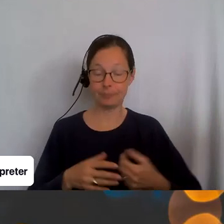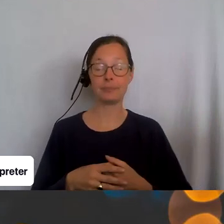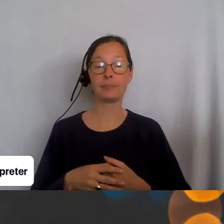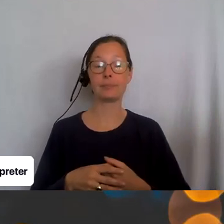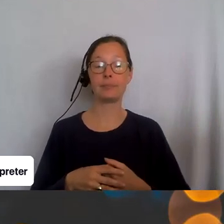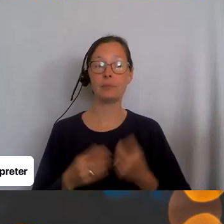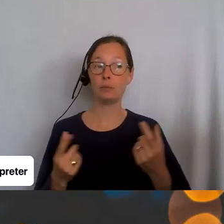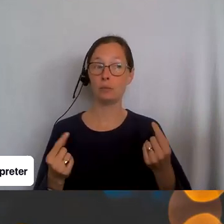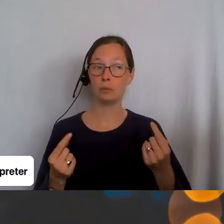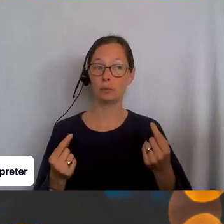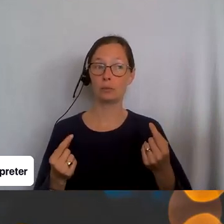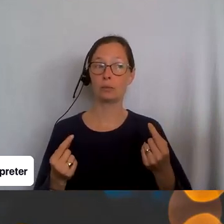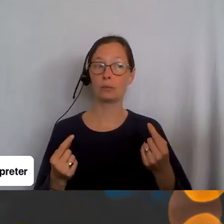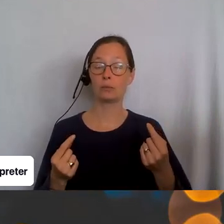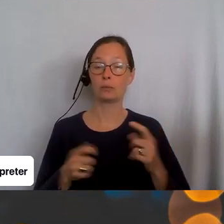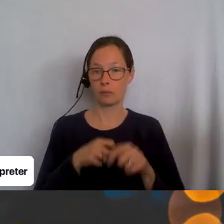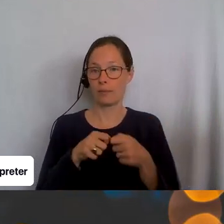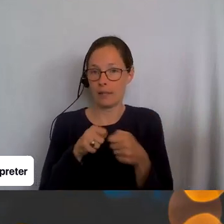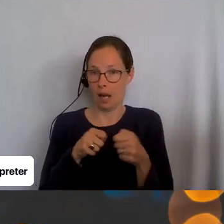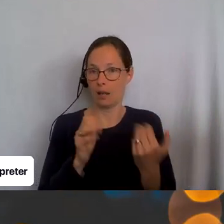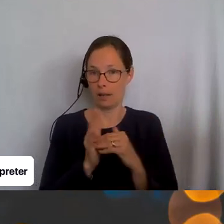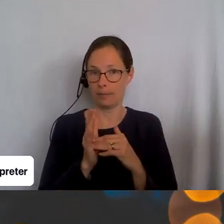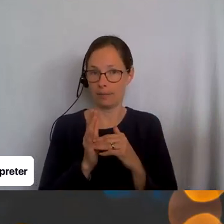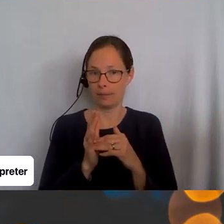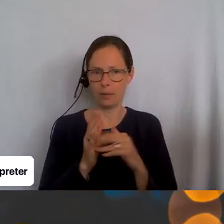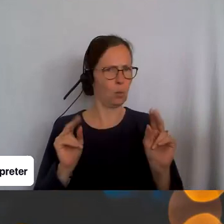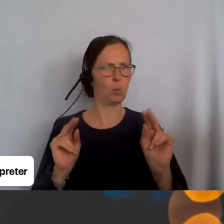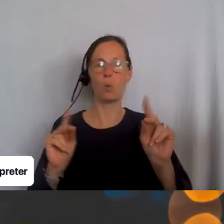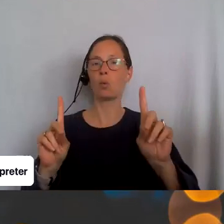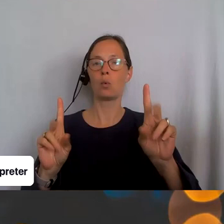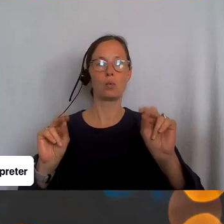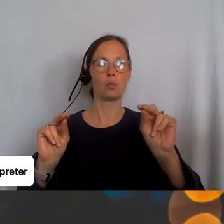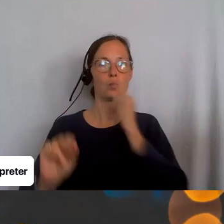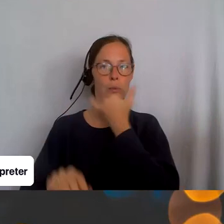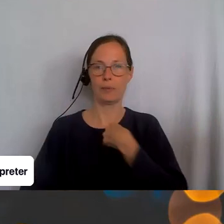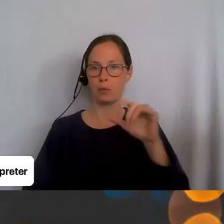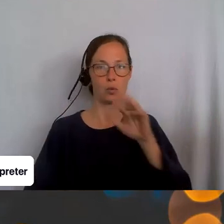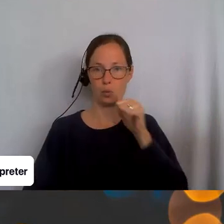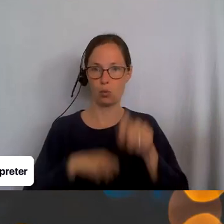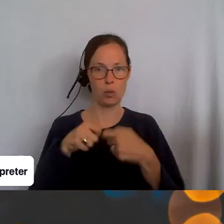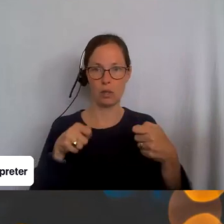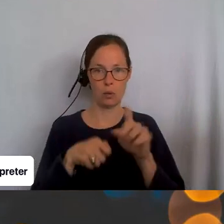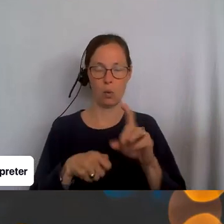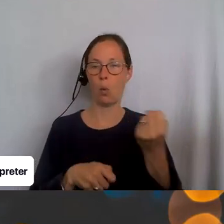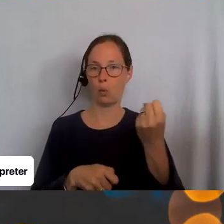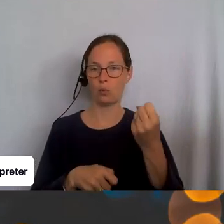you are going to tie another knot. No, you're not going to tie another knot yet. Just hold